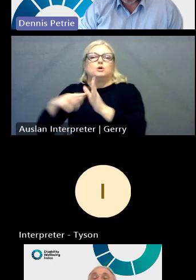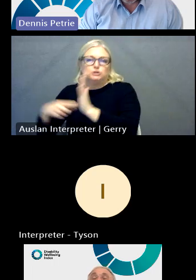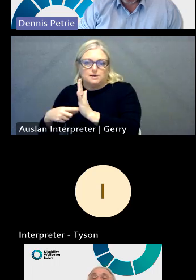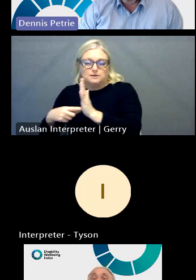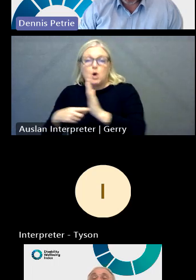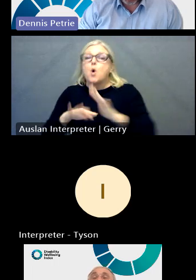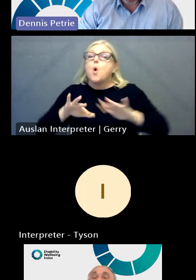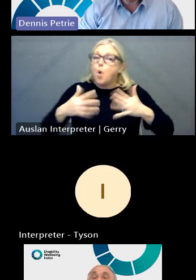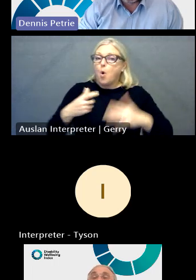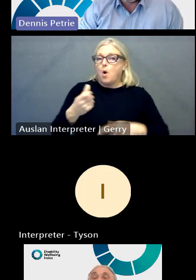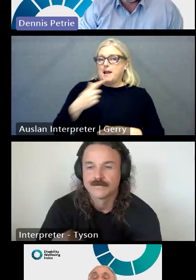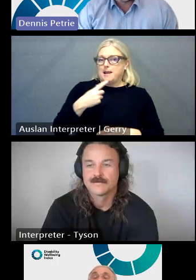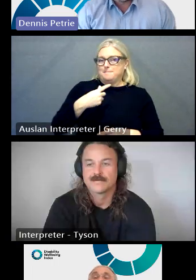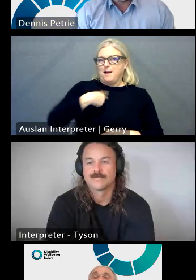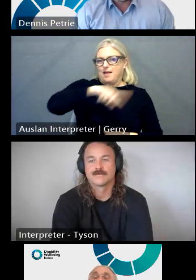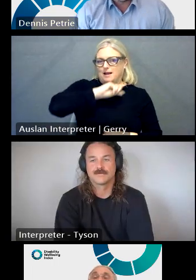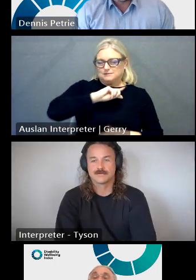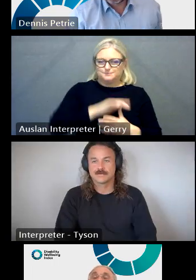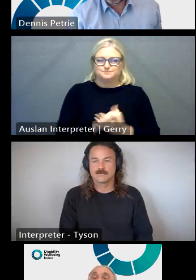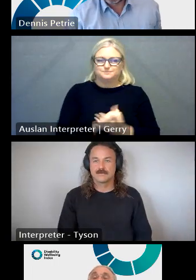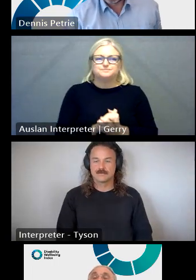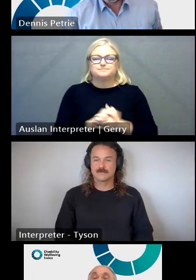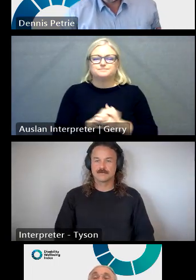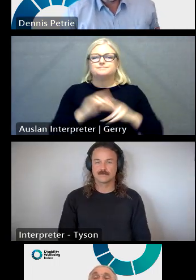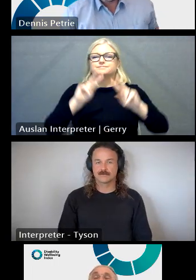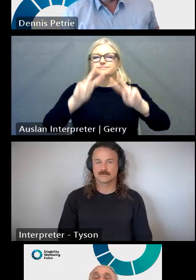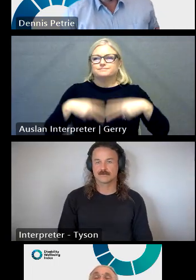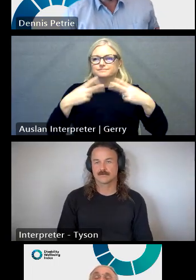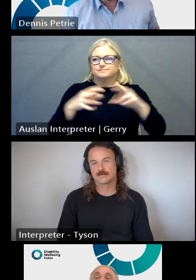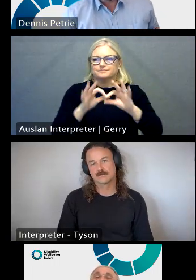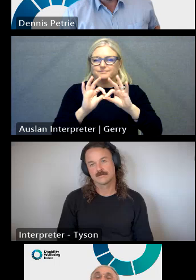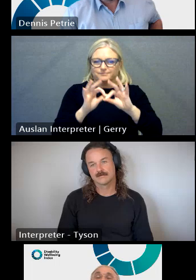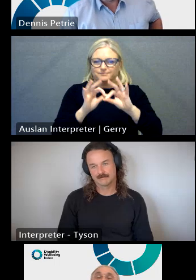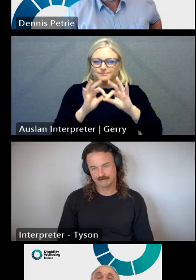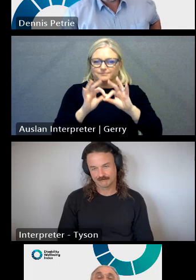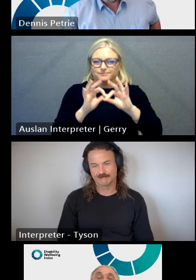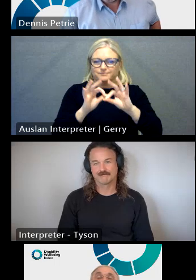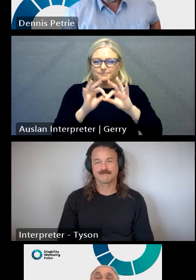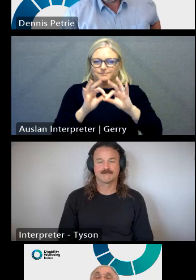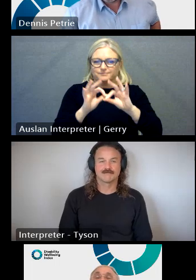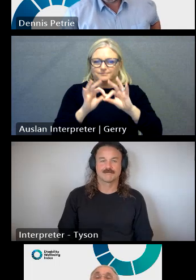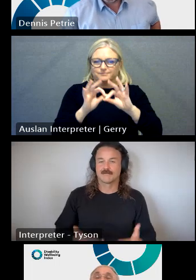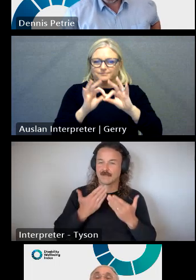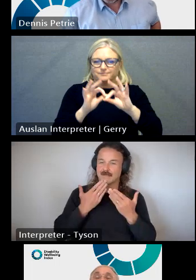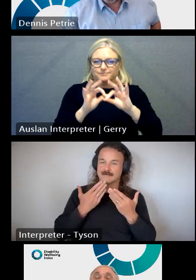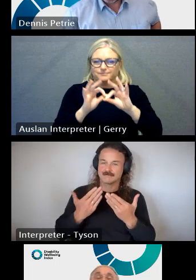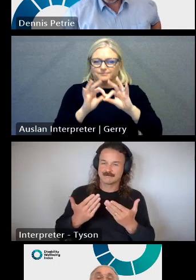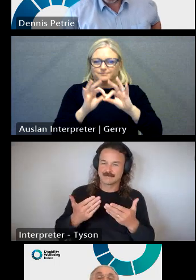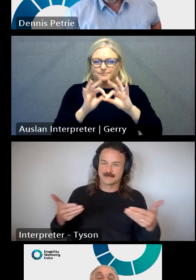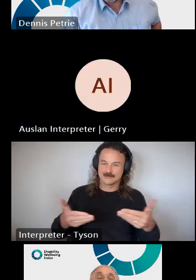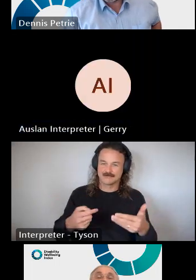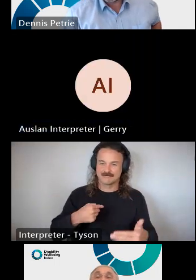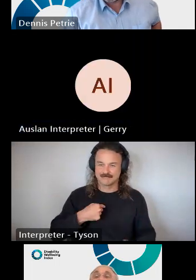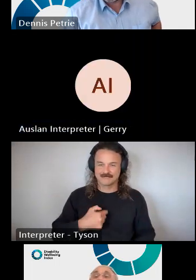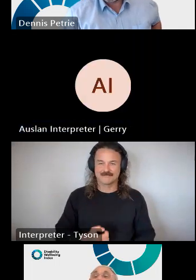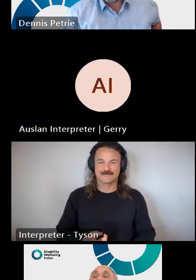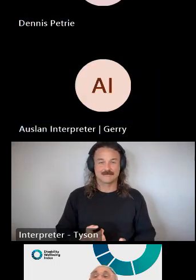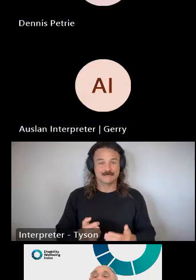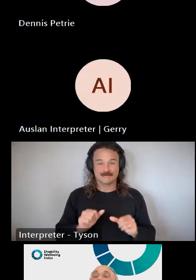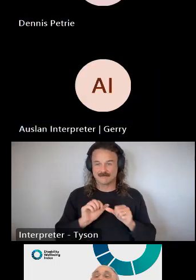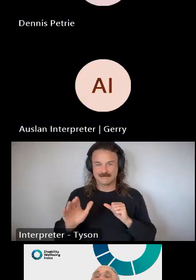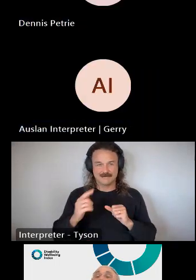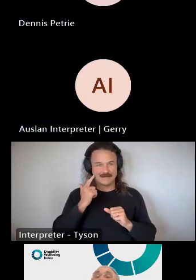dwi@monash.edu. Over to you, Koste. Thanks, Dennis. Thanks for the intro. And it's so great to see so many people online today. I can